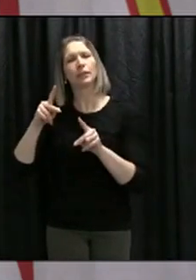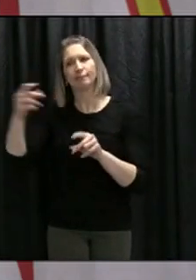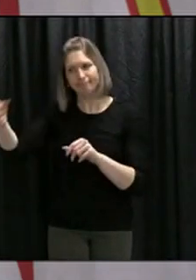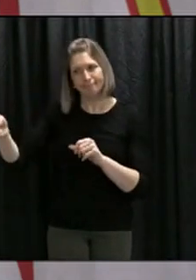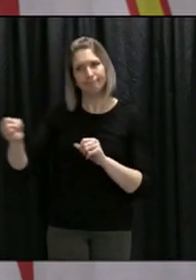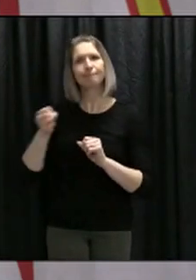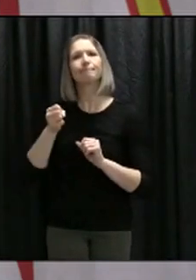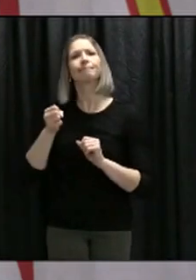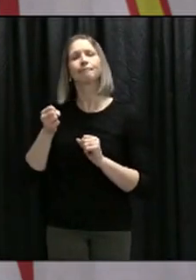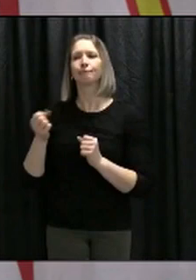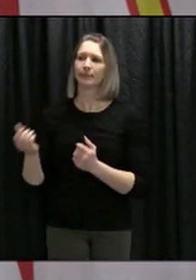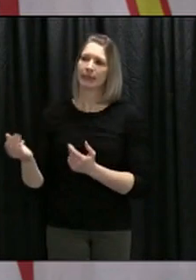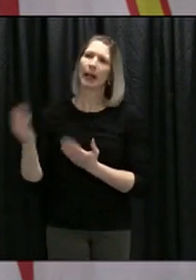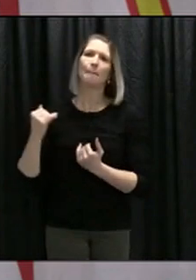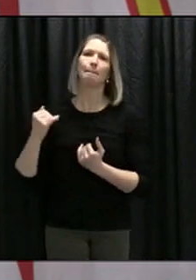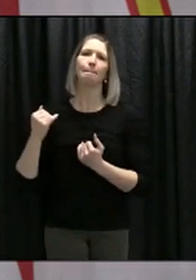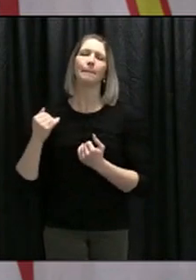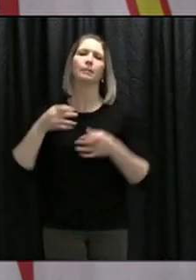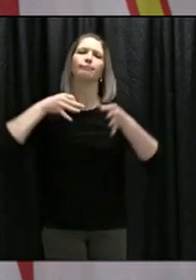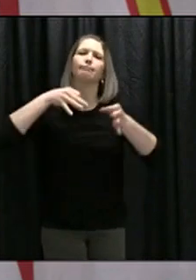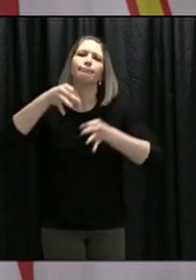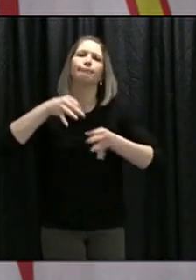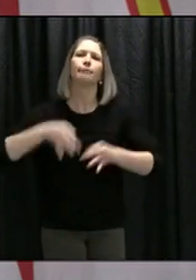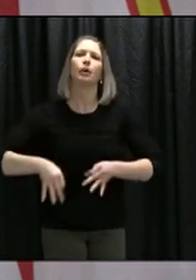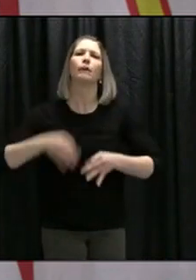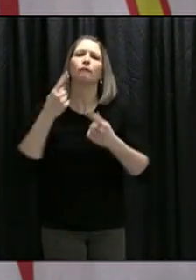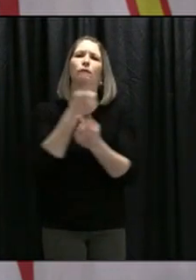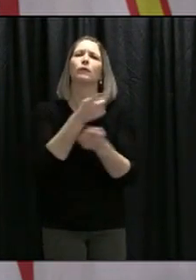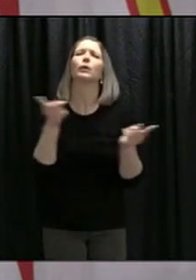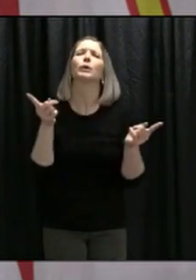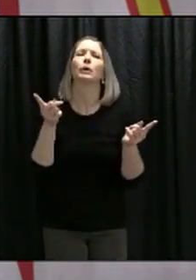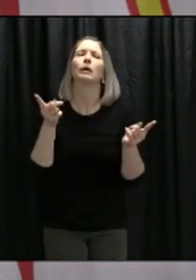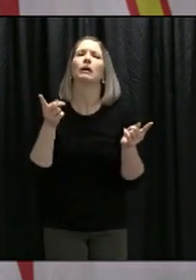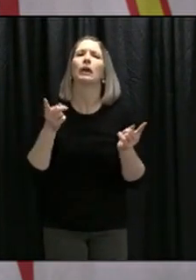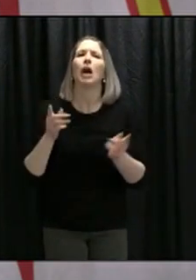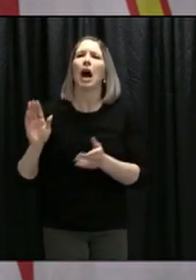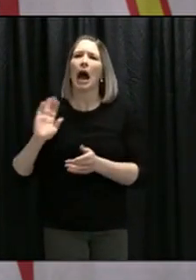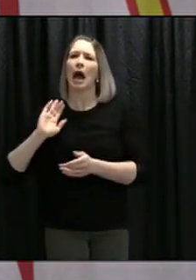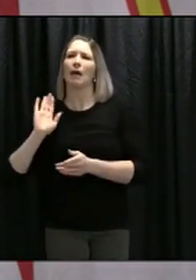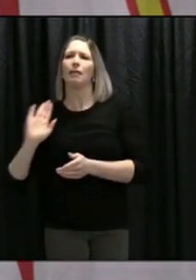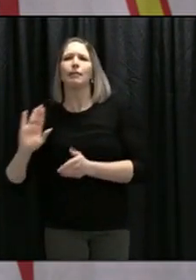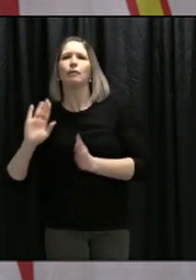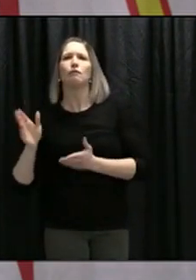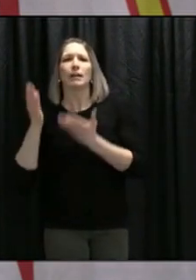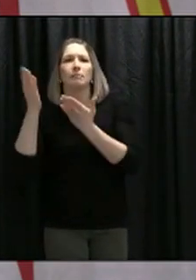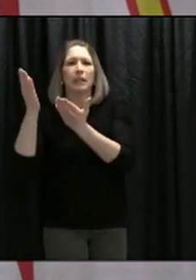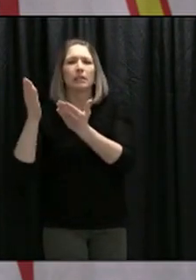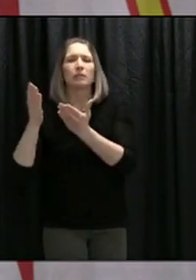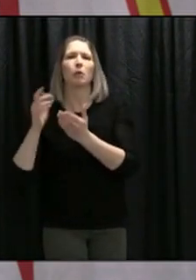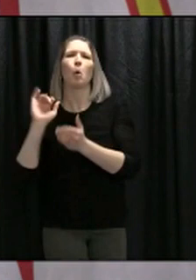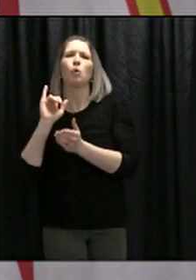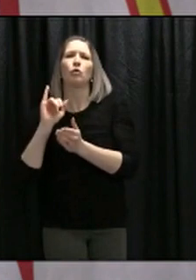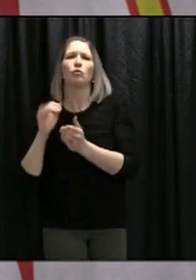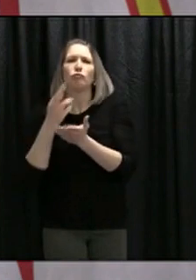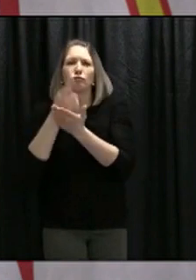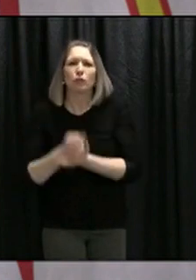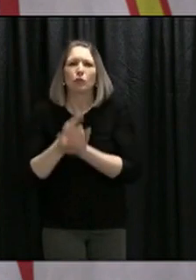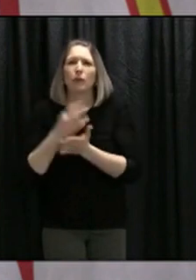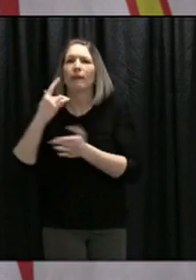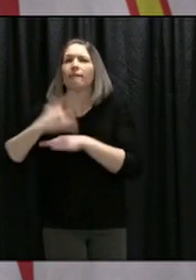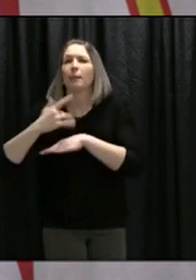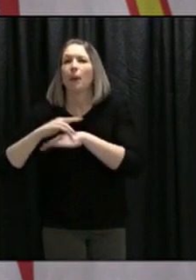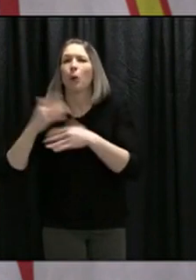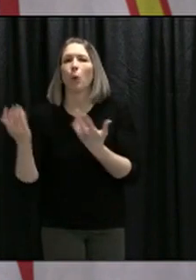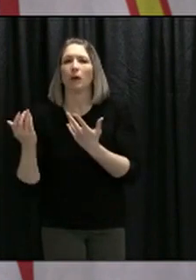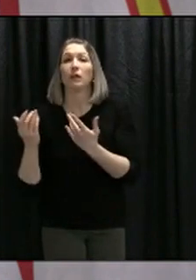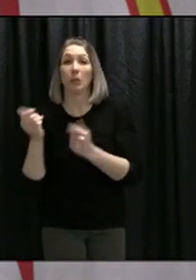bring her to the table and speak about the seniors and their families, about the recommendations and the resources that are in place. So